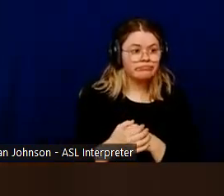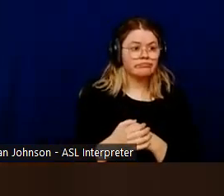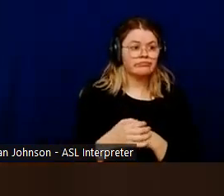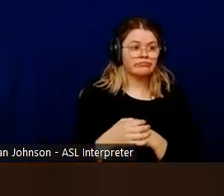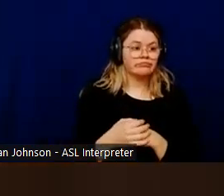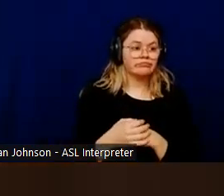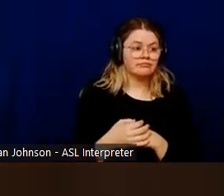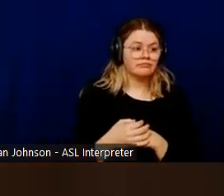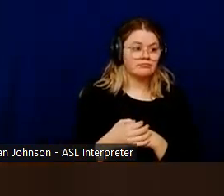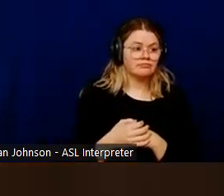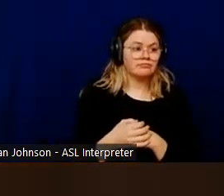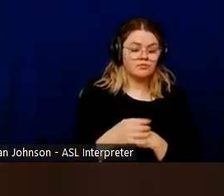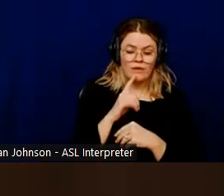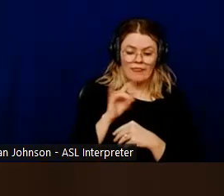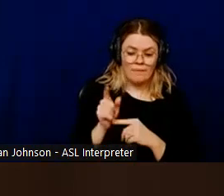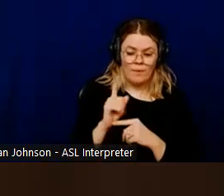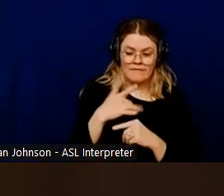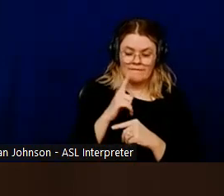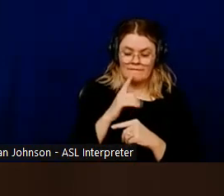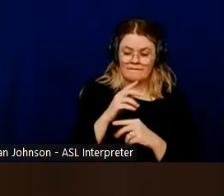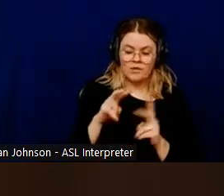All tenderness.